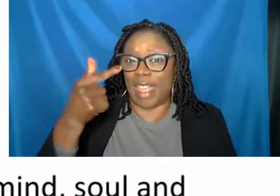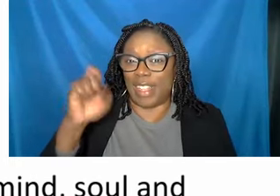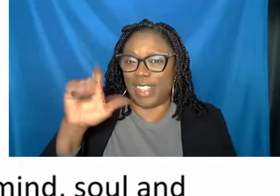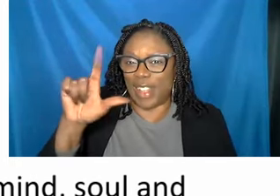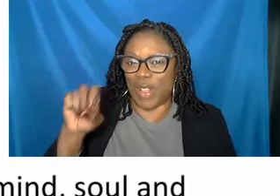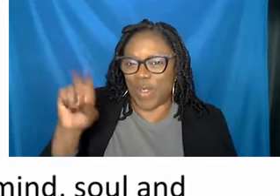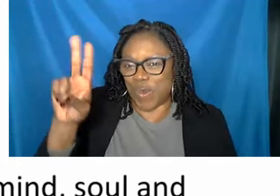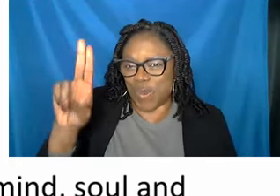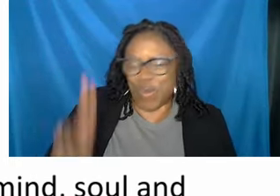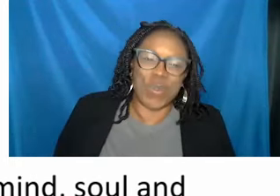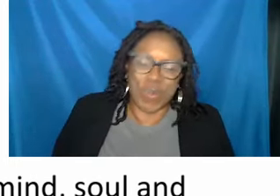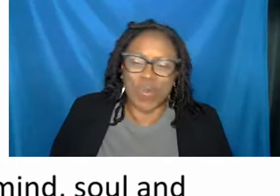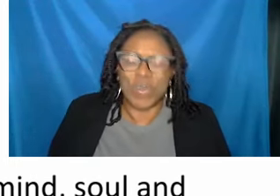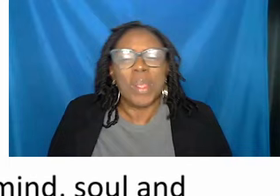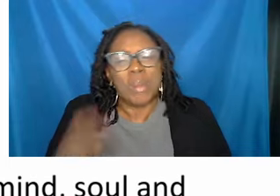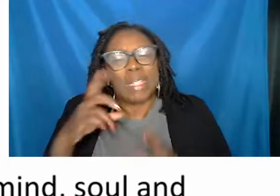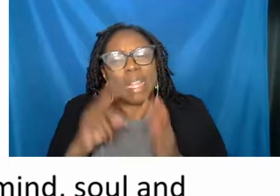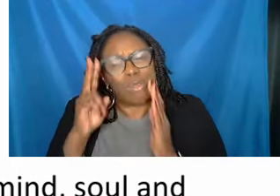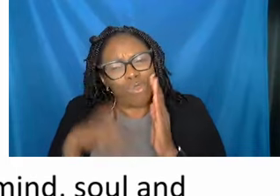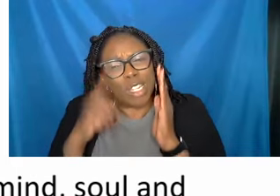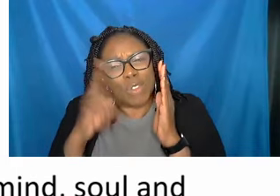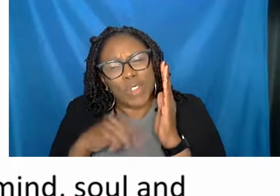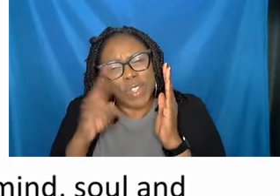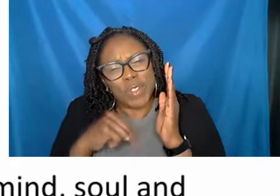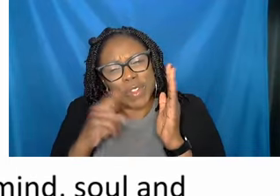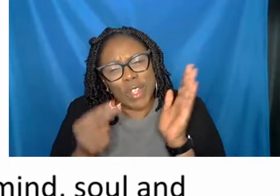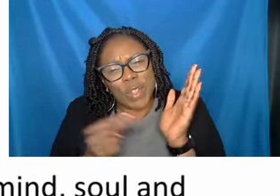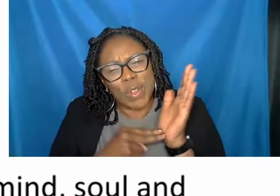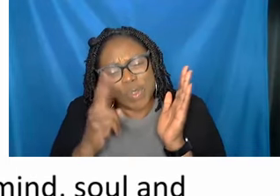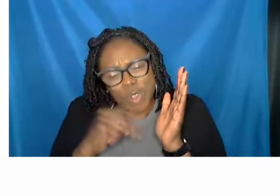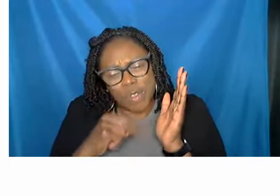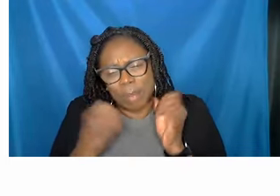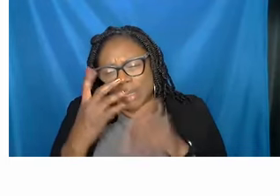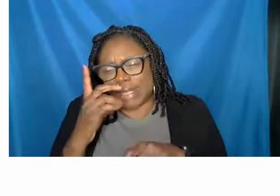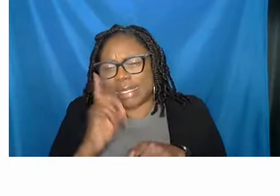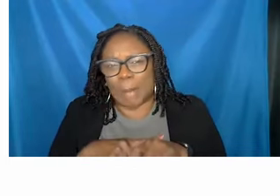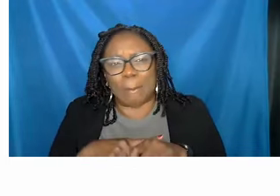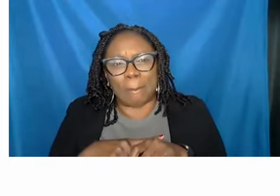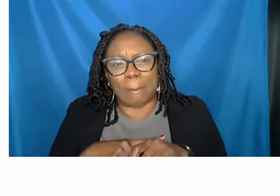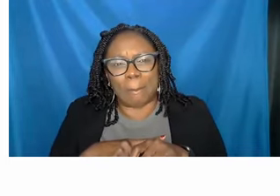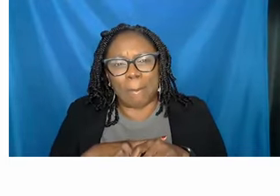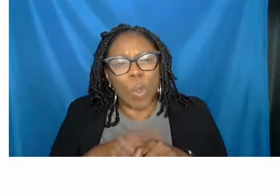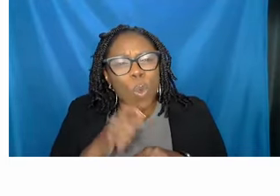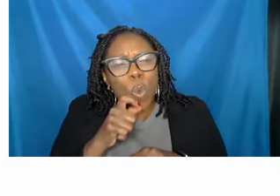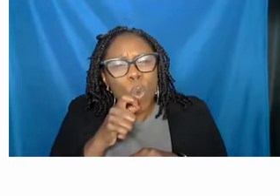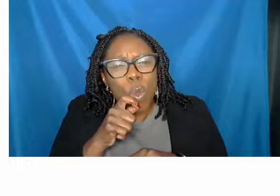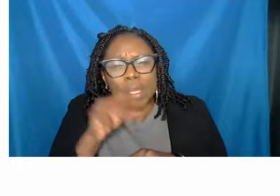Because I read this and read this and read this as a nurse. Okay. So who is Maya